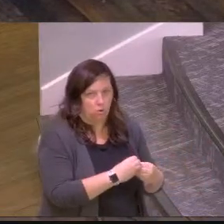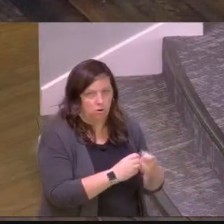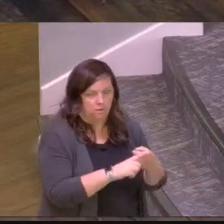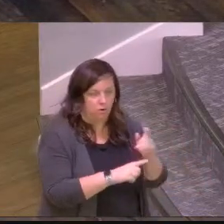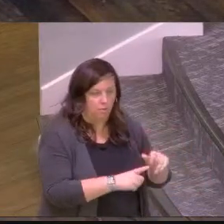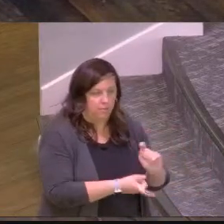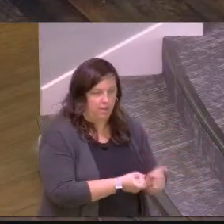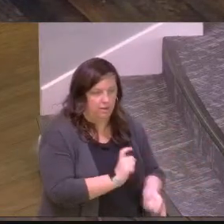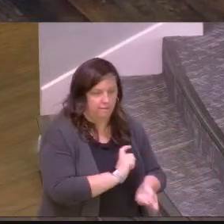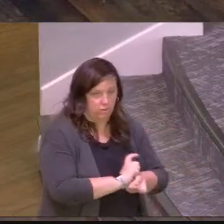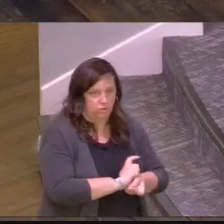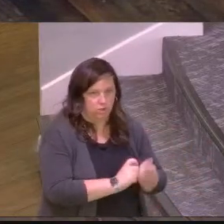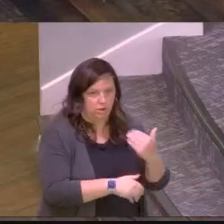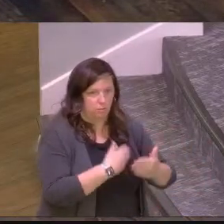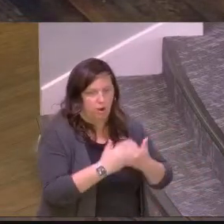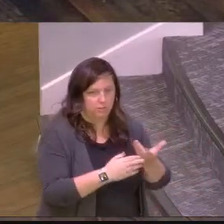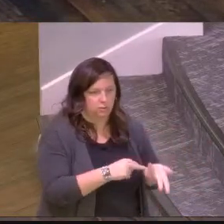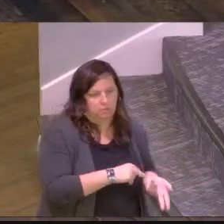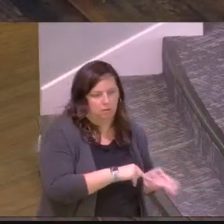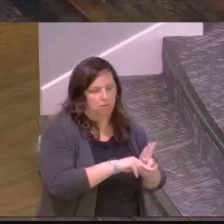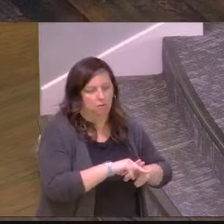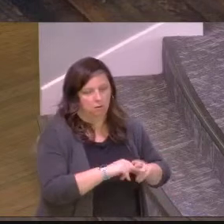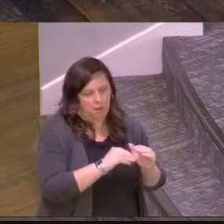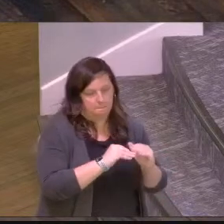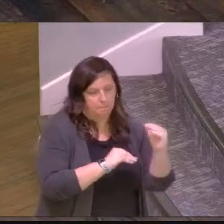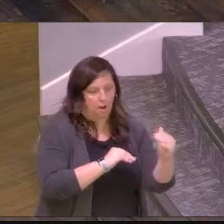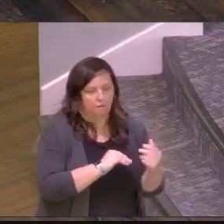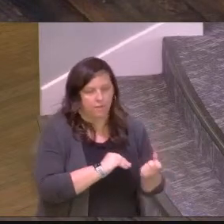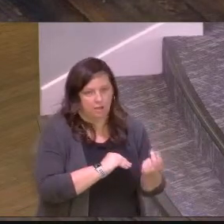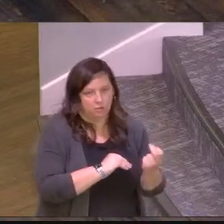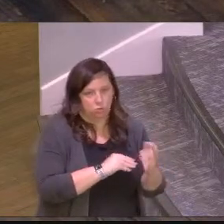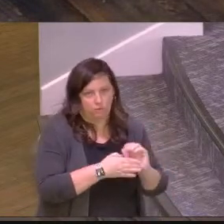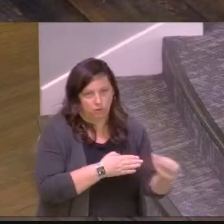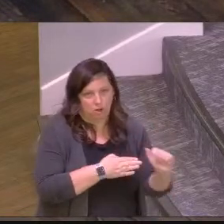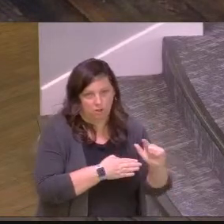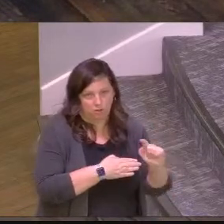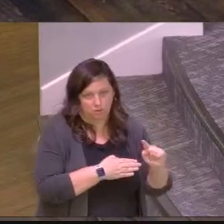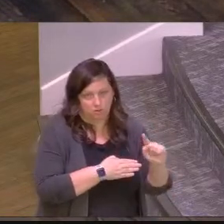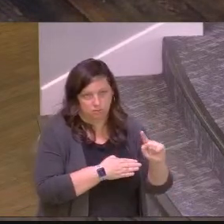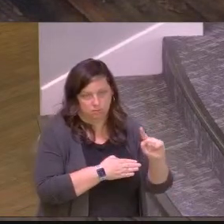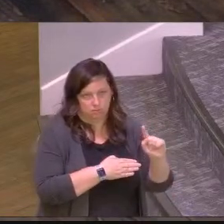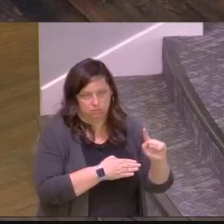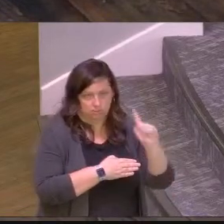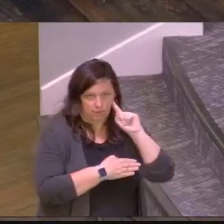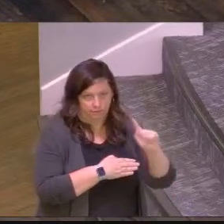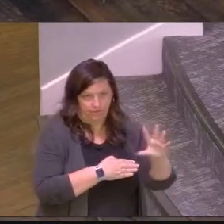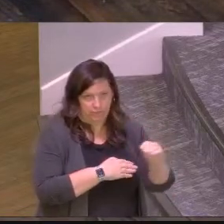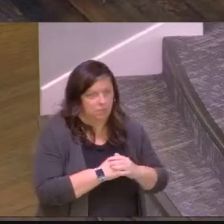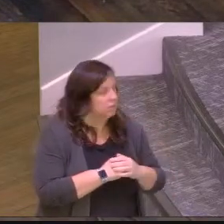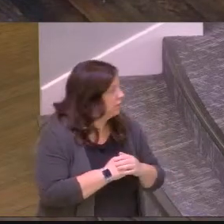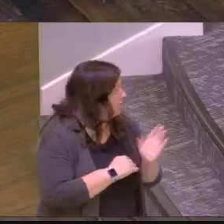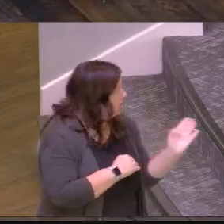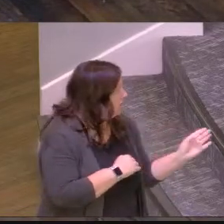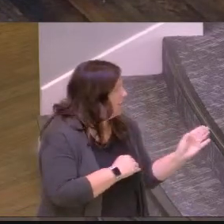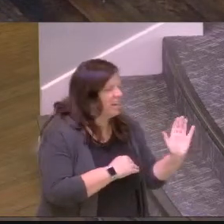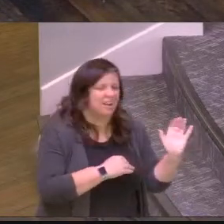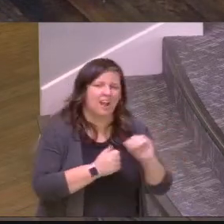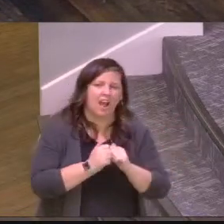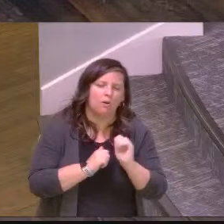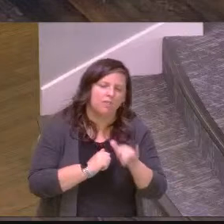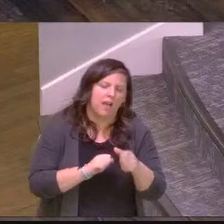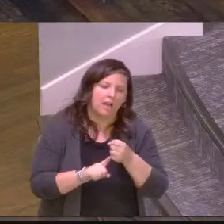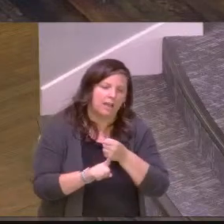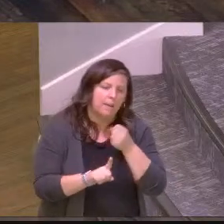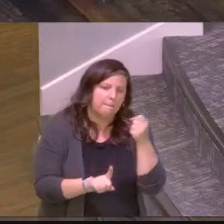get them up above the $12.50 per hour. Okay, and how would that impact,